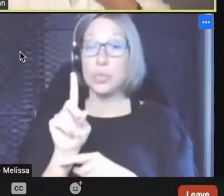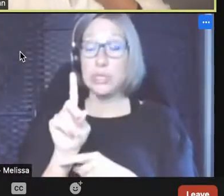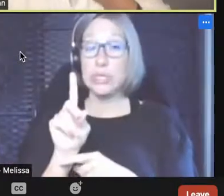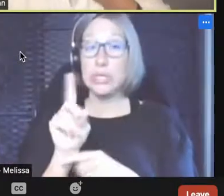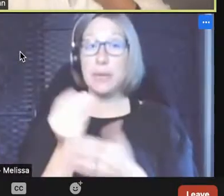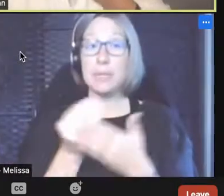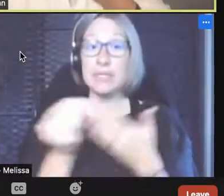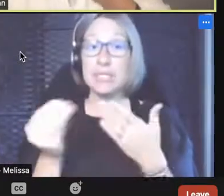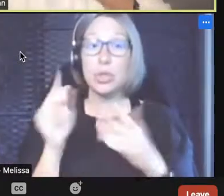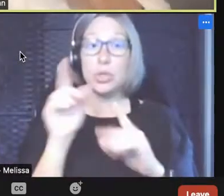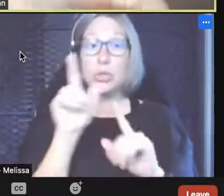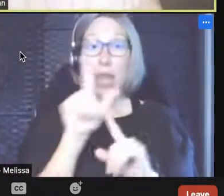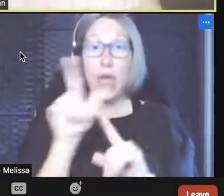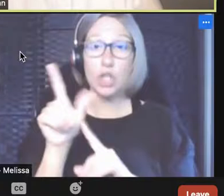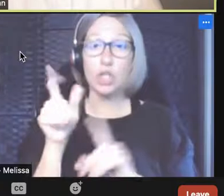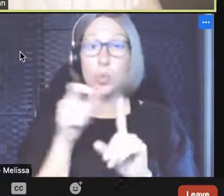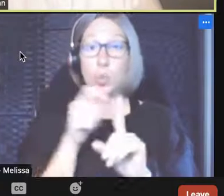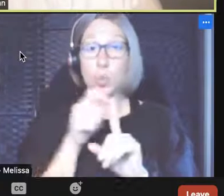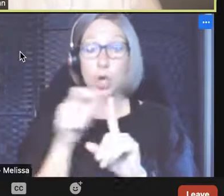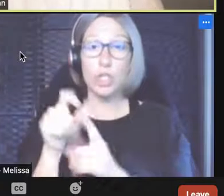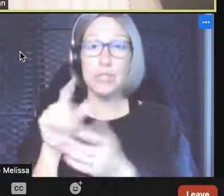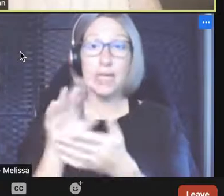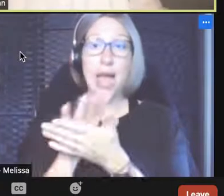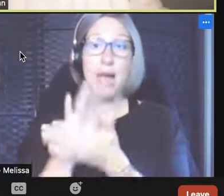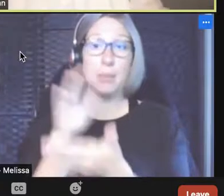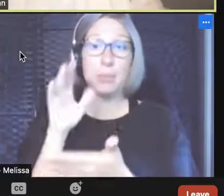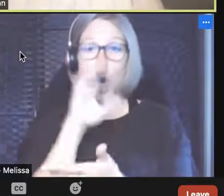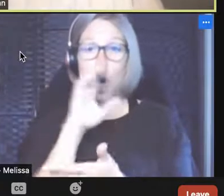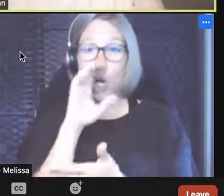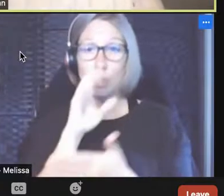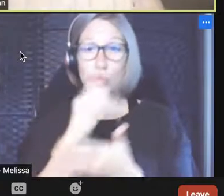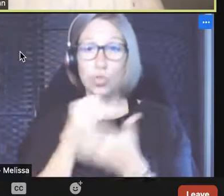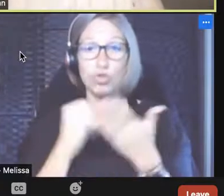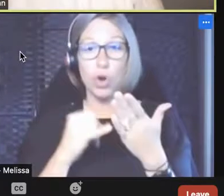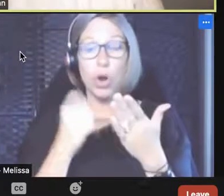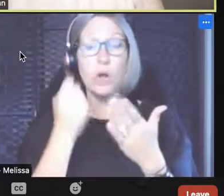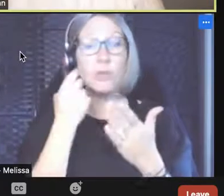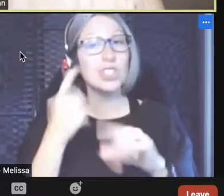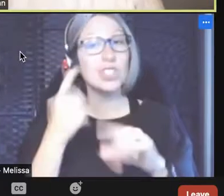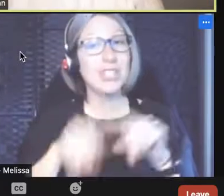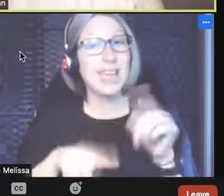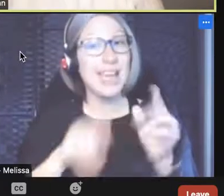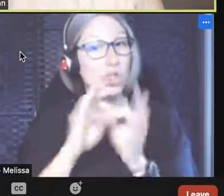cartoon drawings, in which she's not able to interpret. So here's what her,